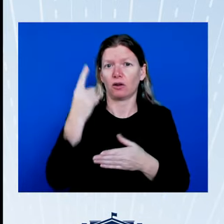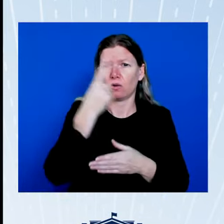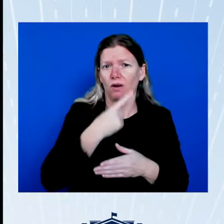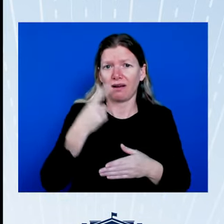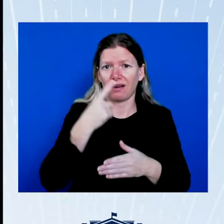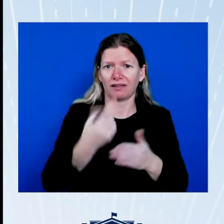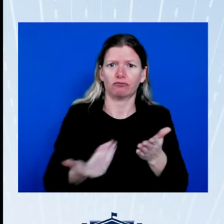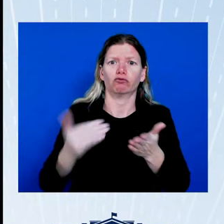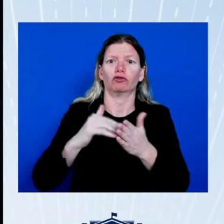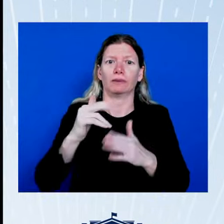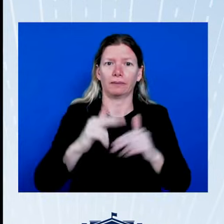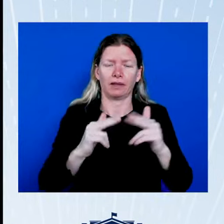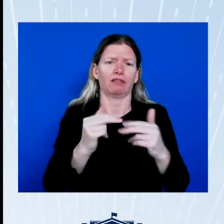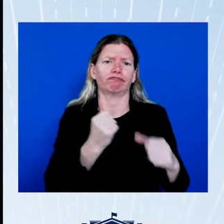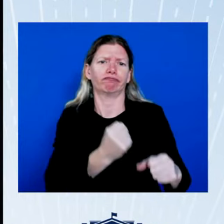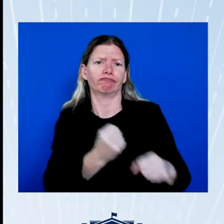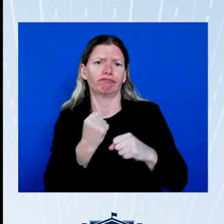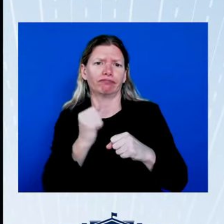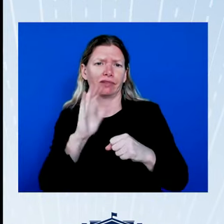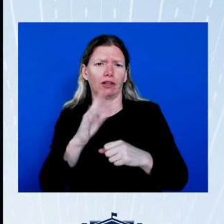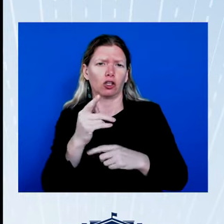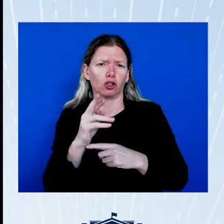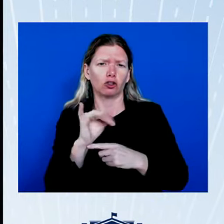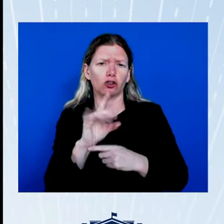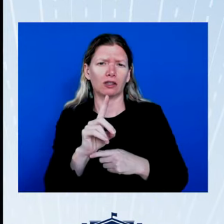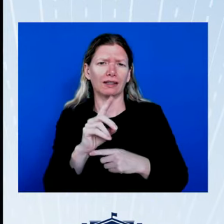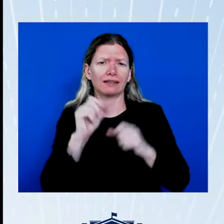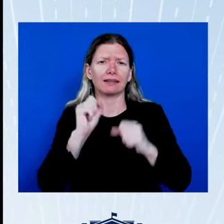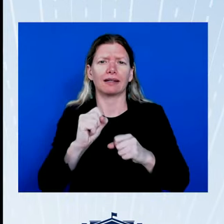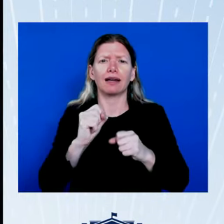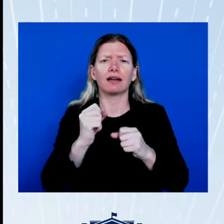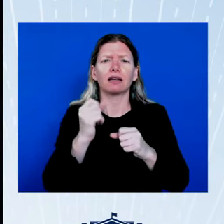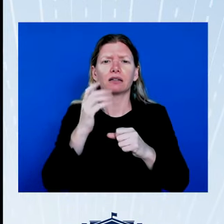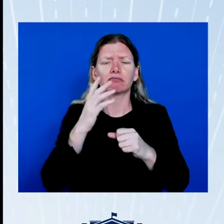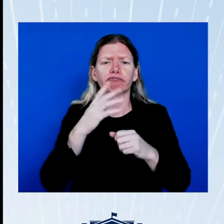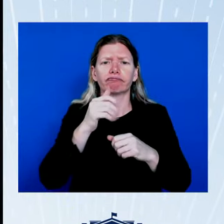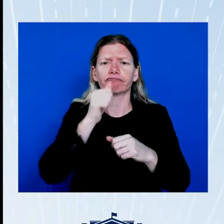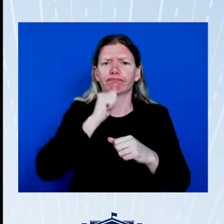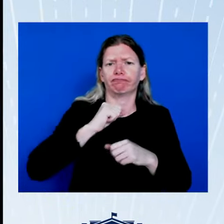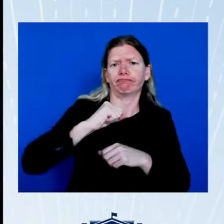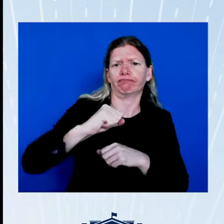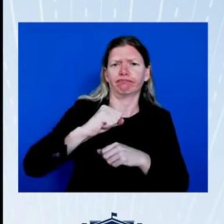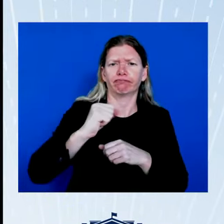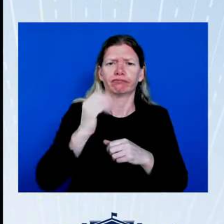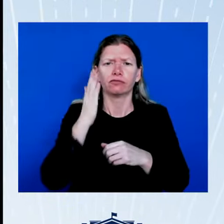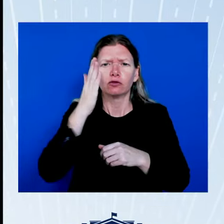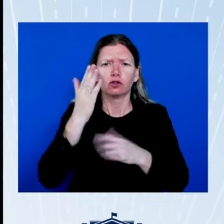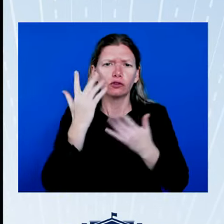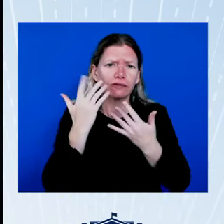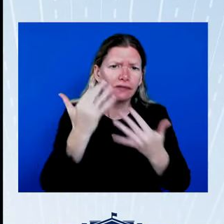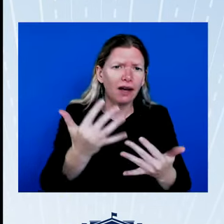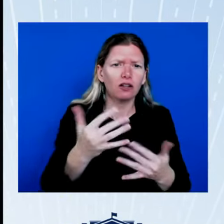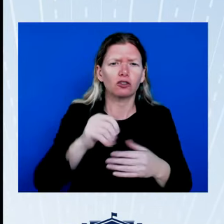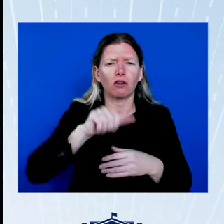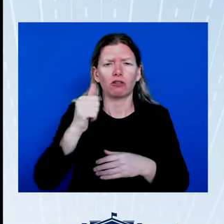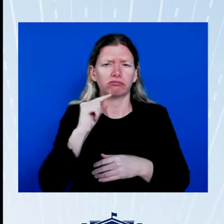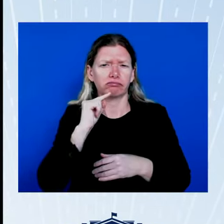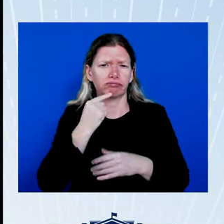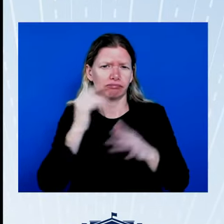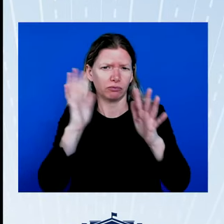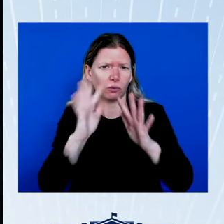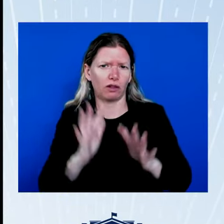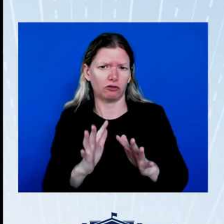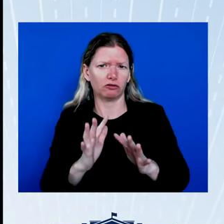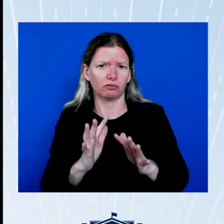severe weather-related events, both in Maui after the devastating impact of the recent wildfires and throughout